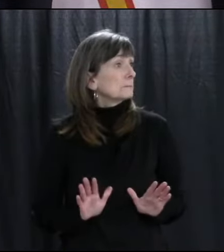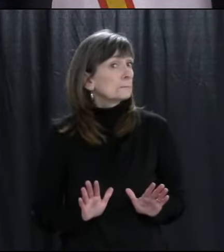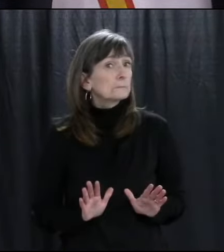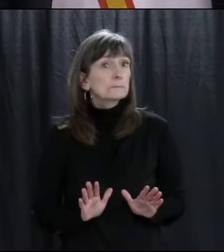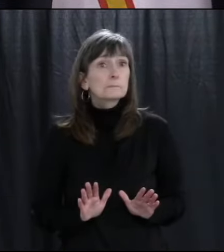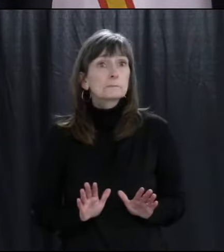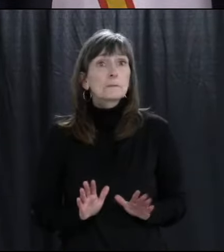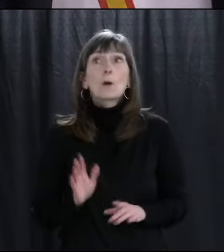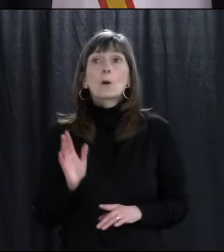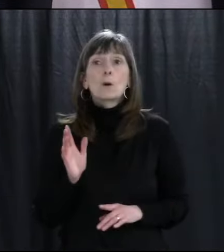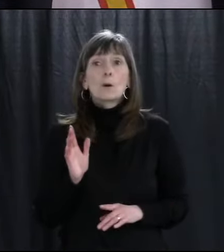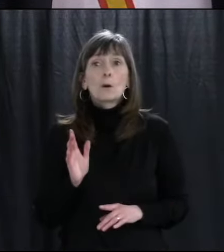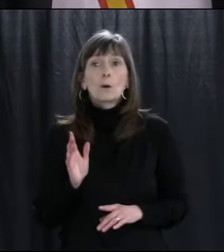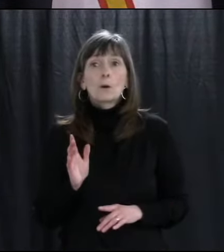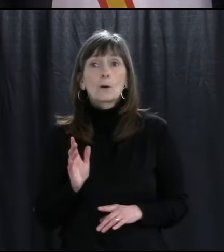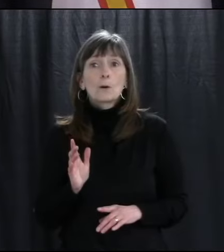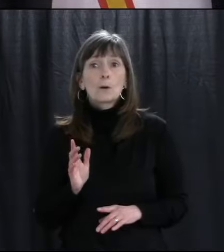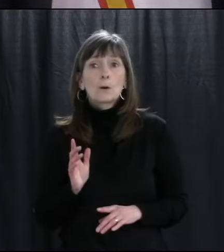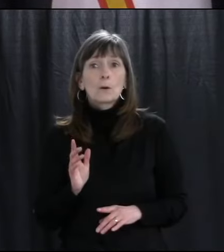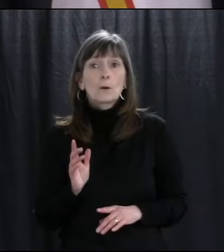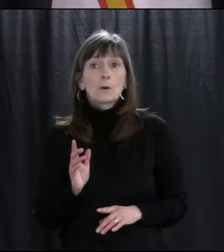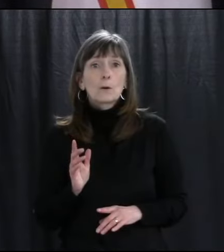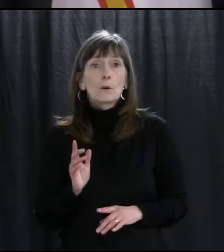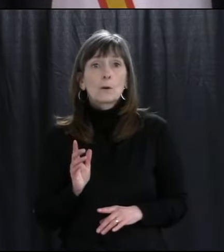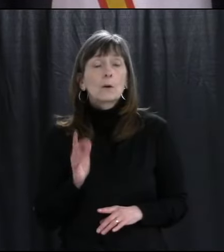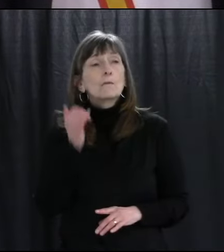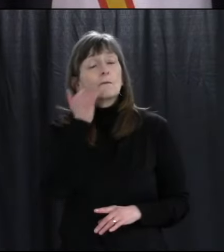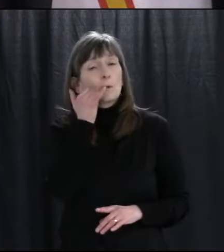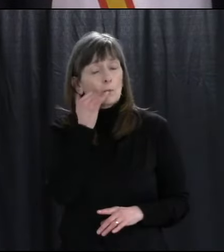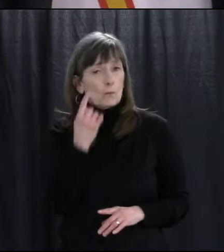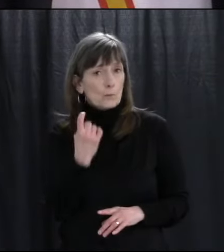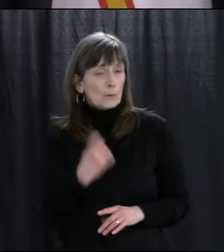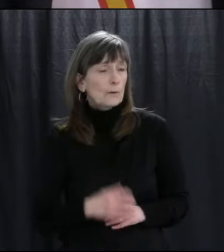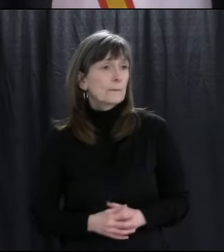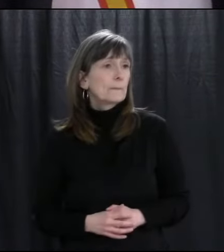I have one more from the phone. Go ahead.